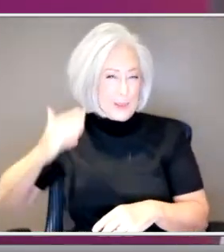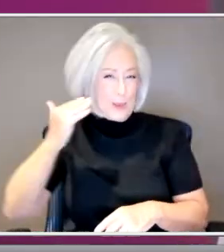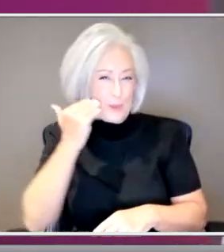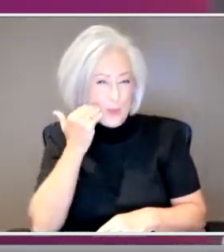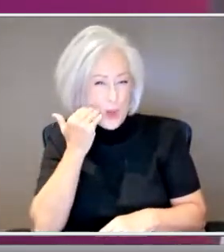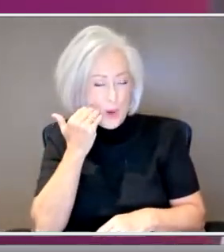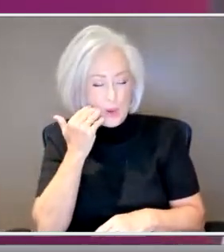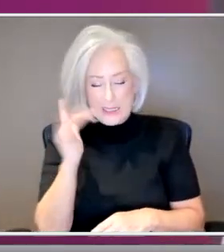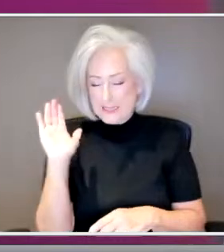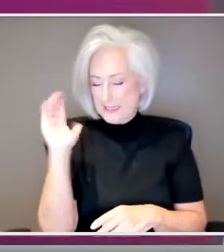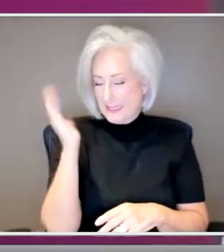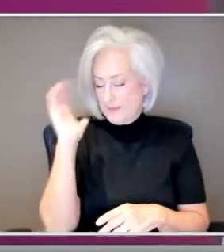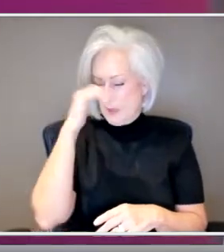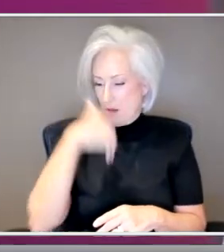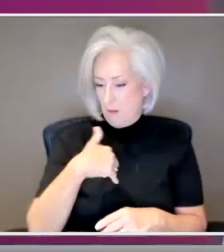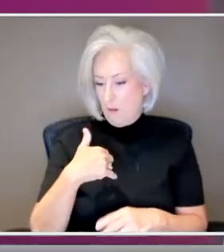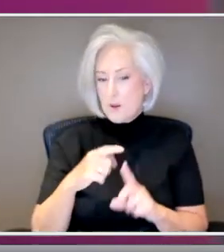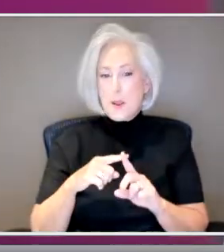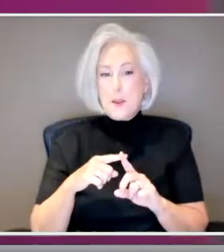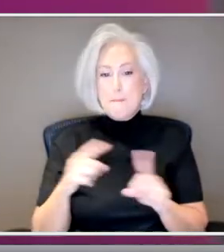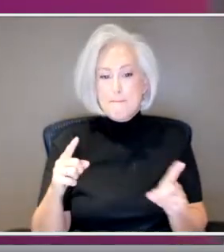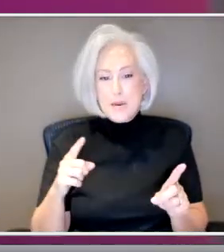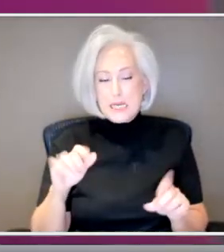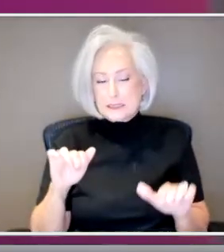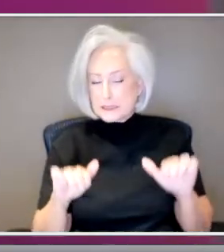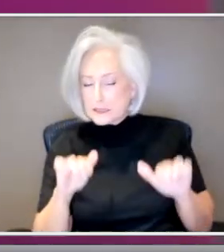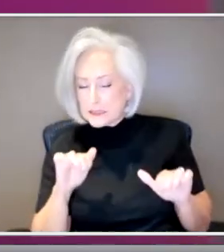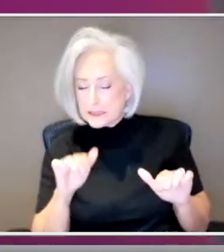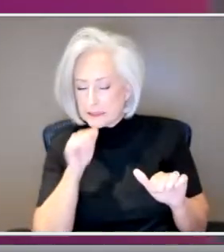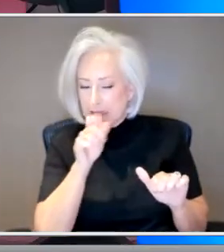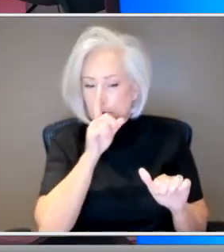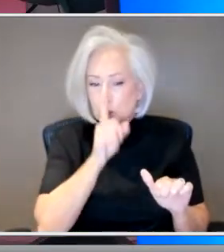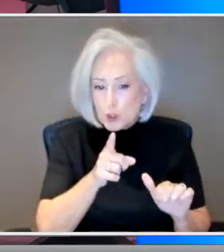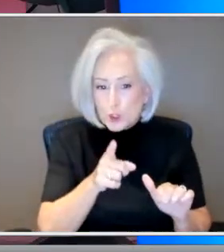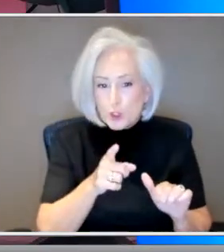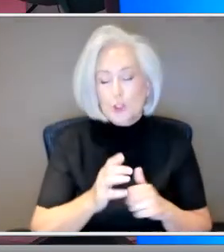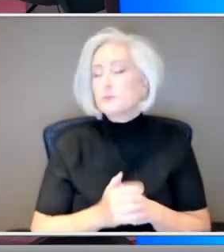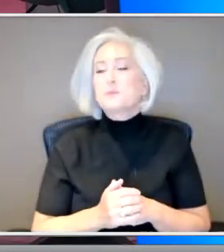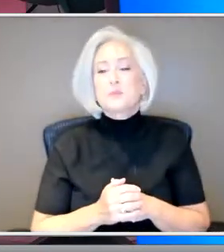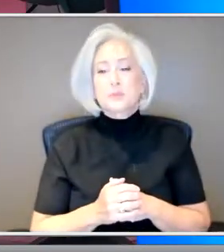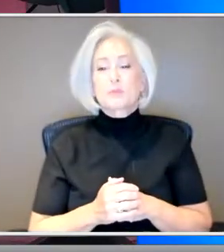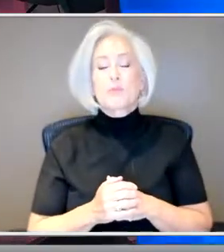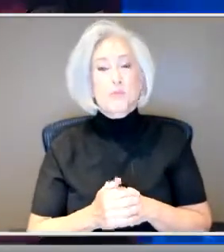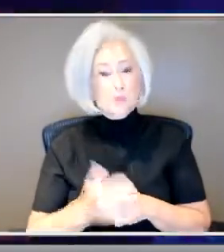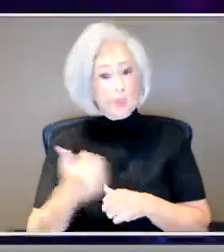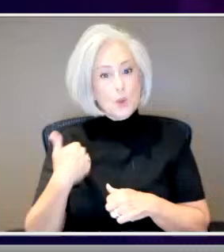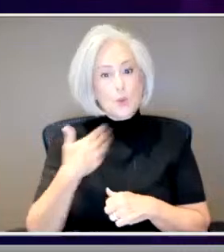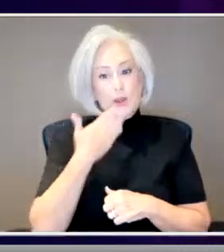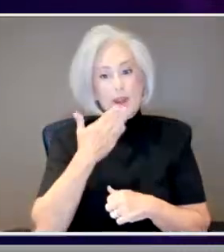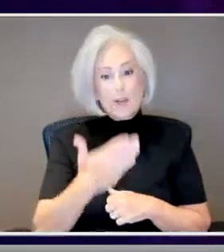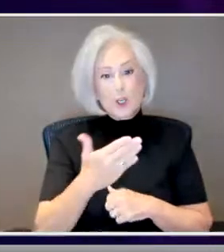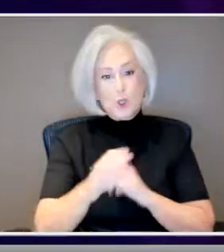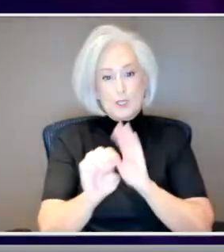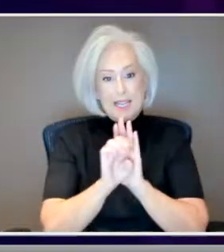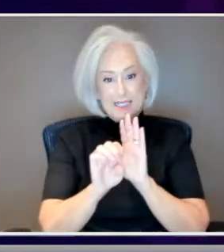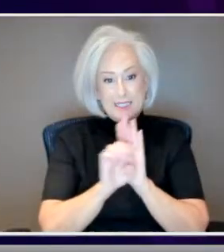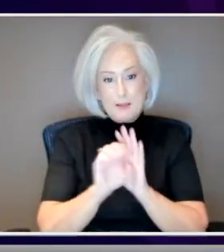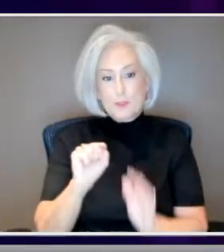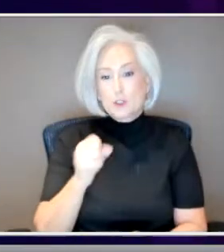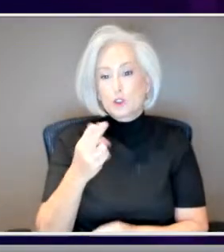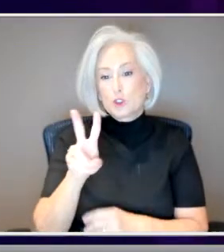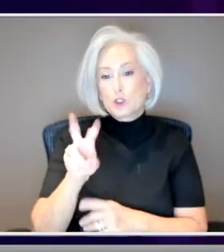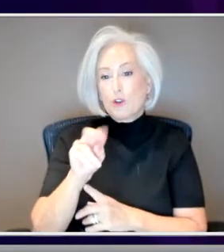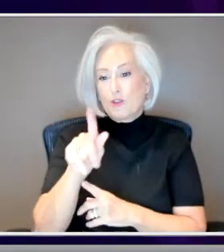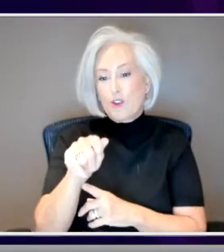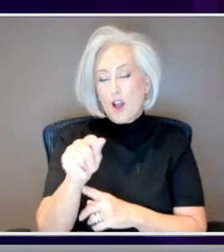call variations of uncertain significance. We have a great example that Shobhana shared with us. I want to put this up on